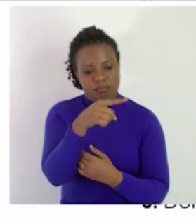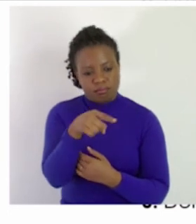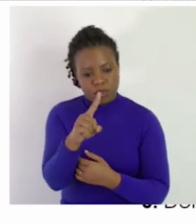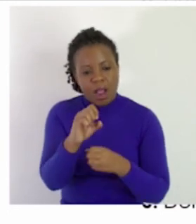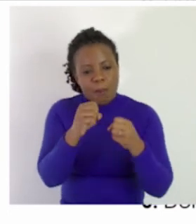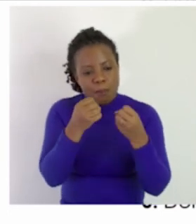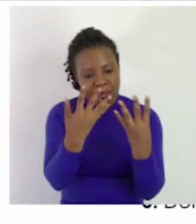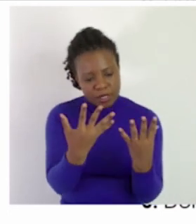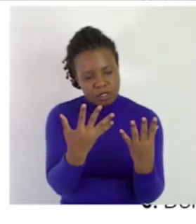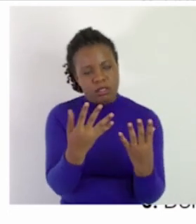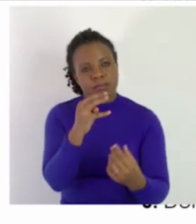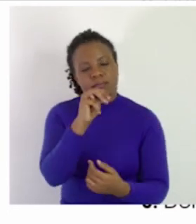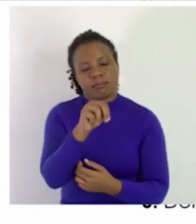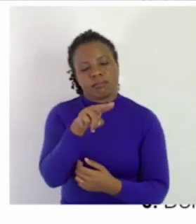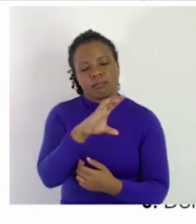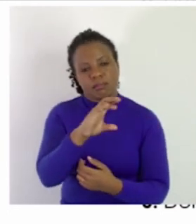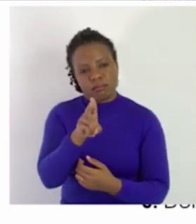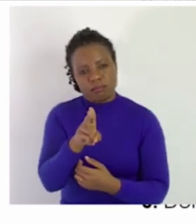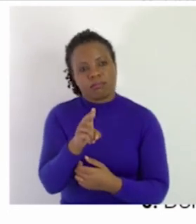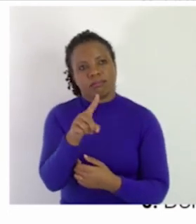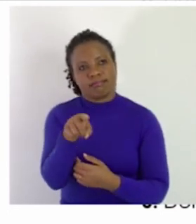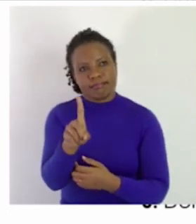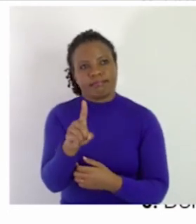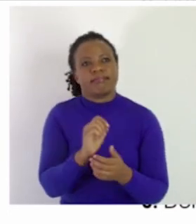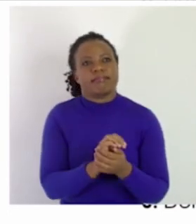appropriate. How much money do you have there?